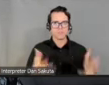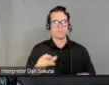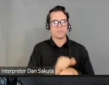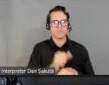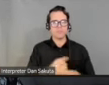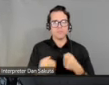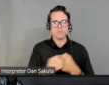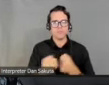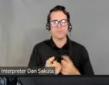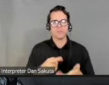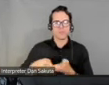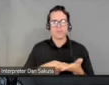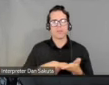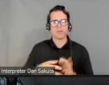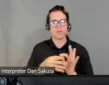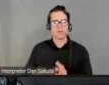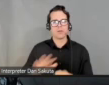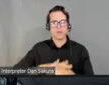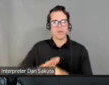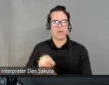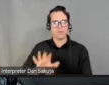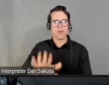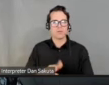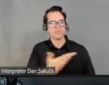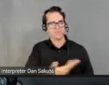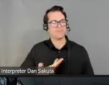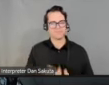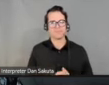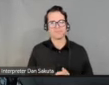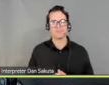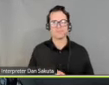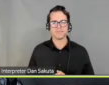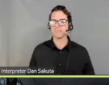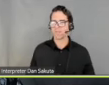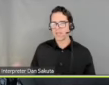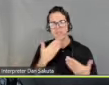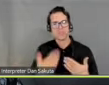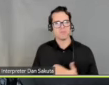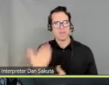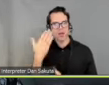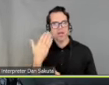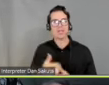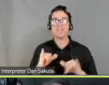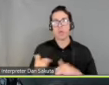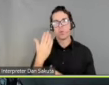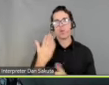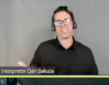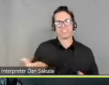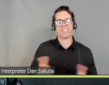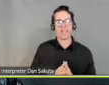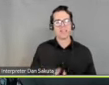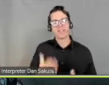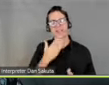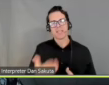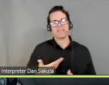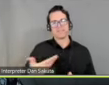regarding COVID-19 exposure. Welcome, Dr. Beamer. Good morning. It's still morning here. Thank you for having